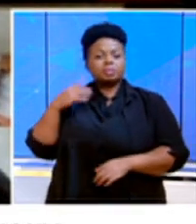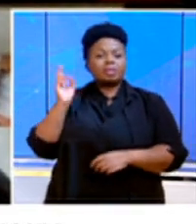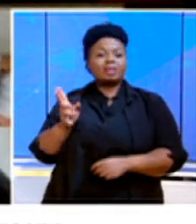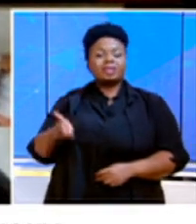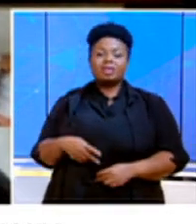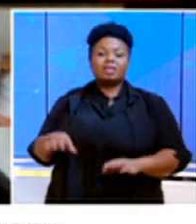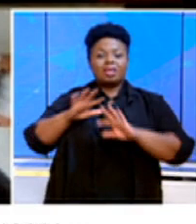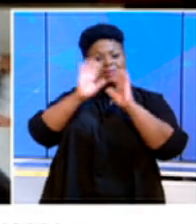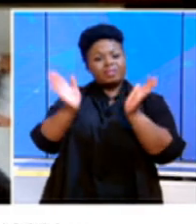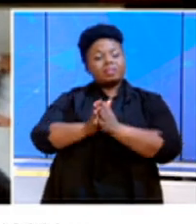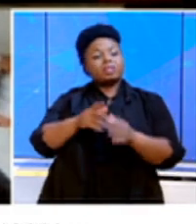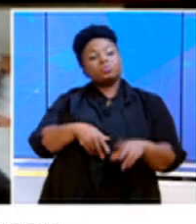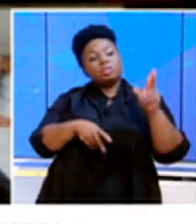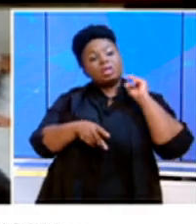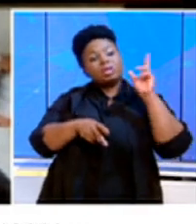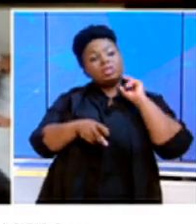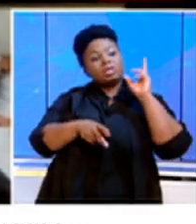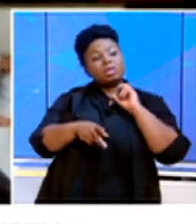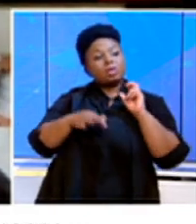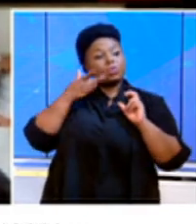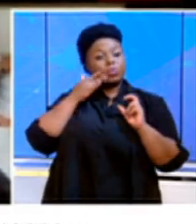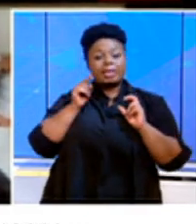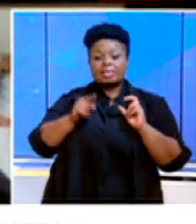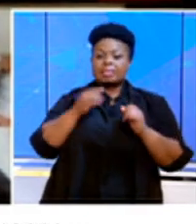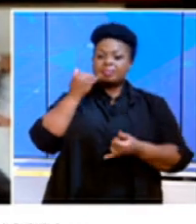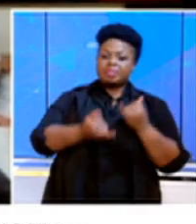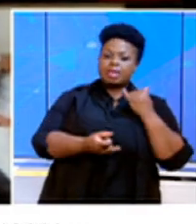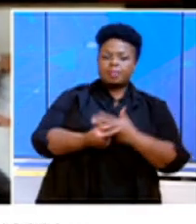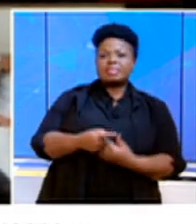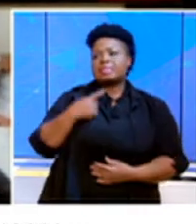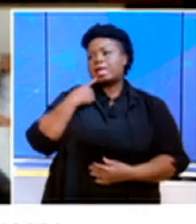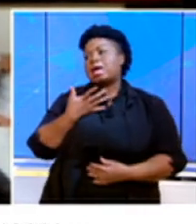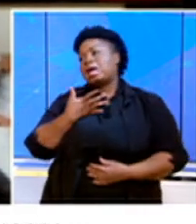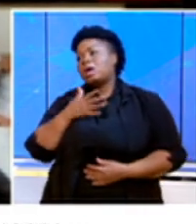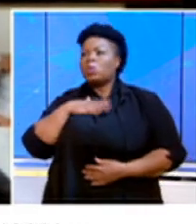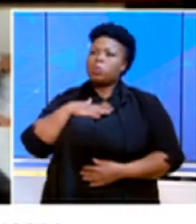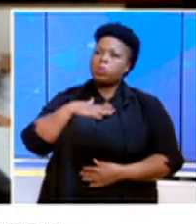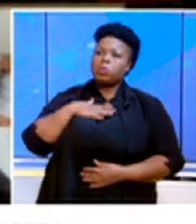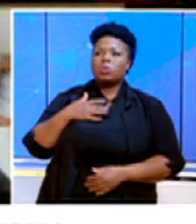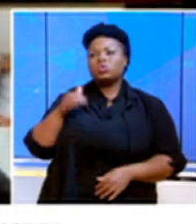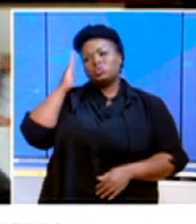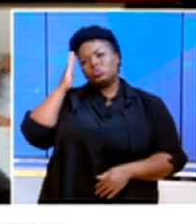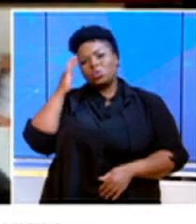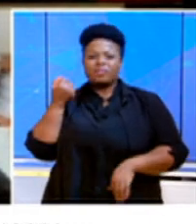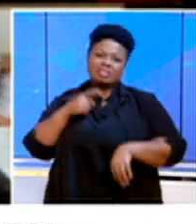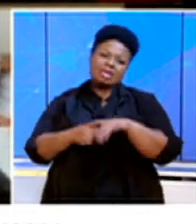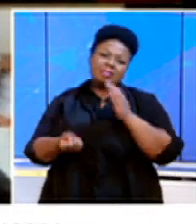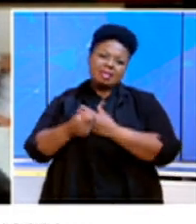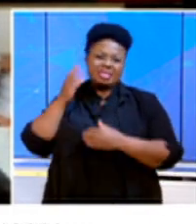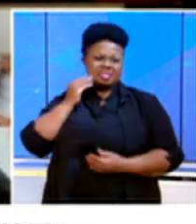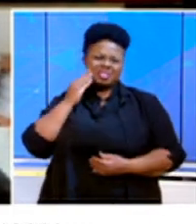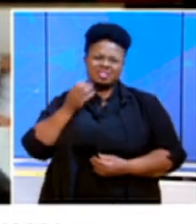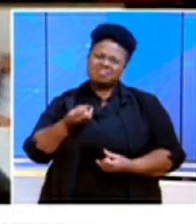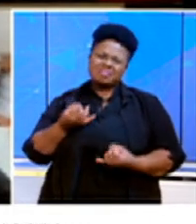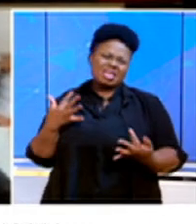message that we get after we've got these huge mistakes is, oh, well, with perfect hindsight. The reality is a lot